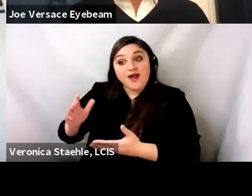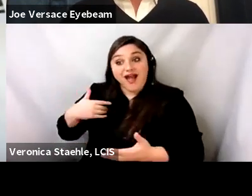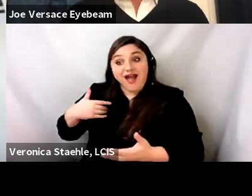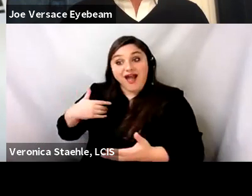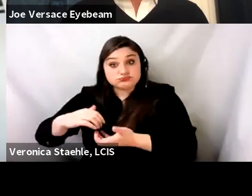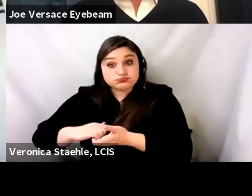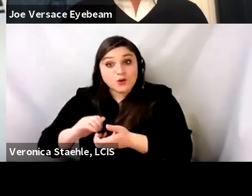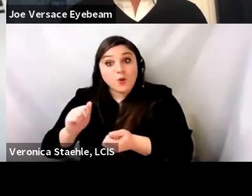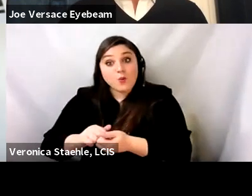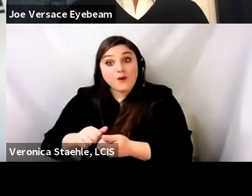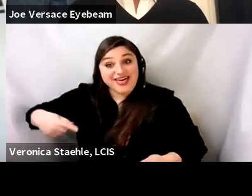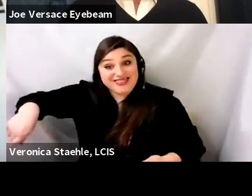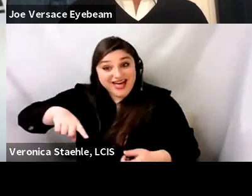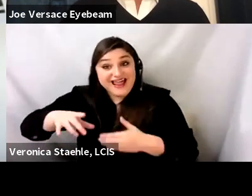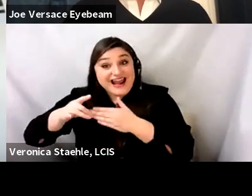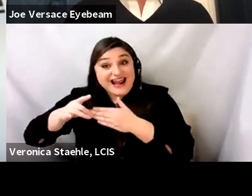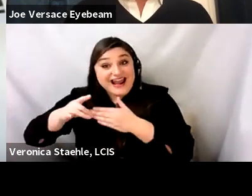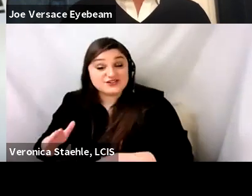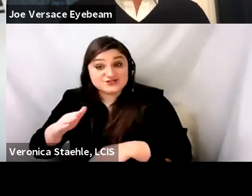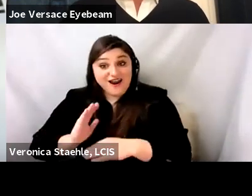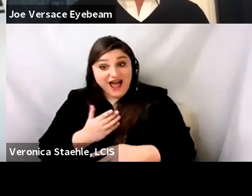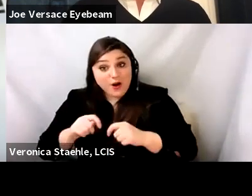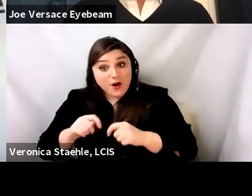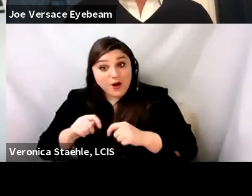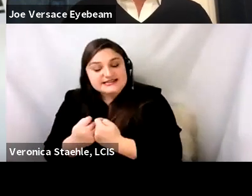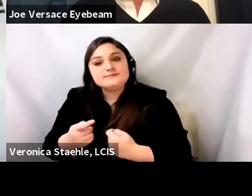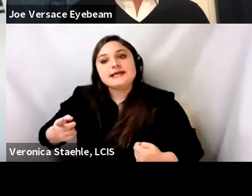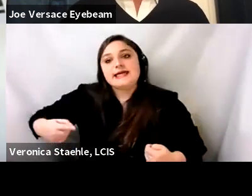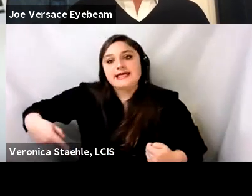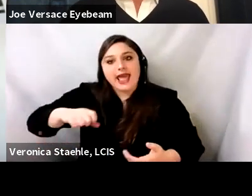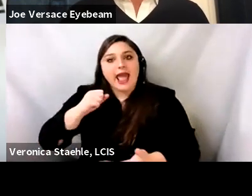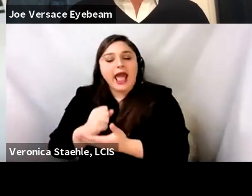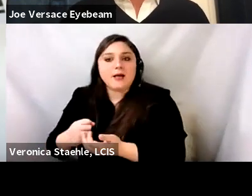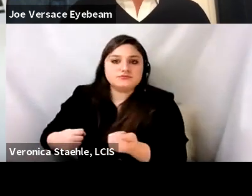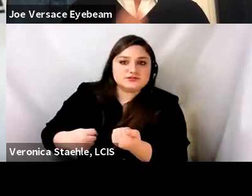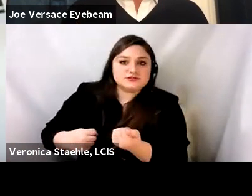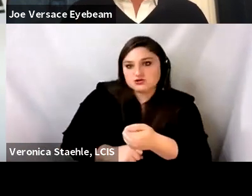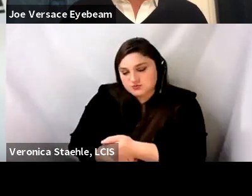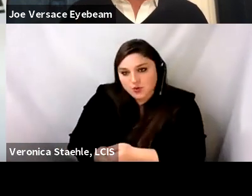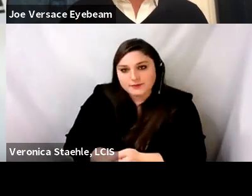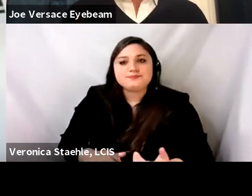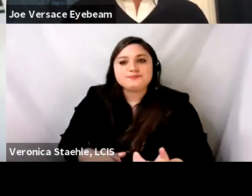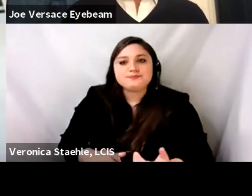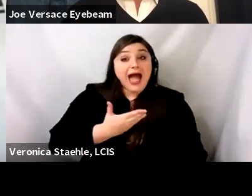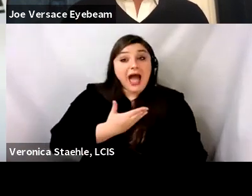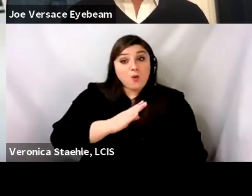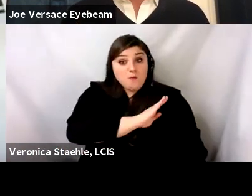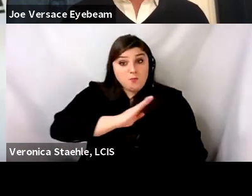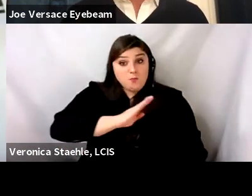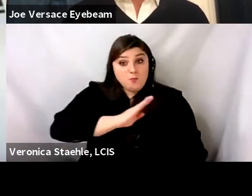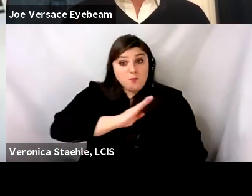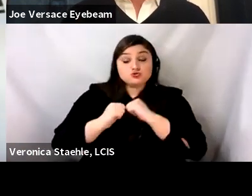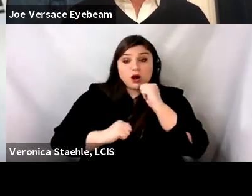our board is not a board where I go and talk to my three friends and we raise $100,000 and then we move on. You know,